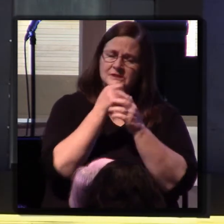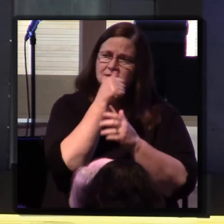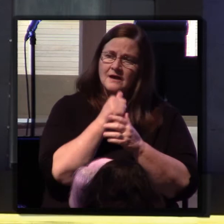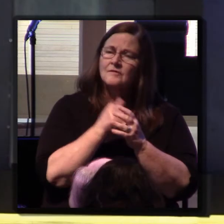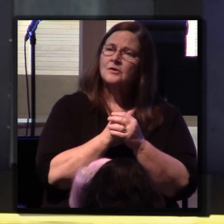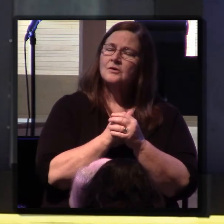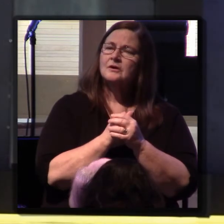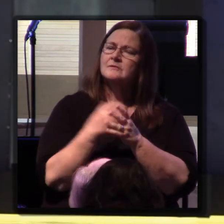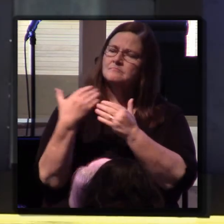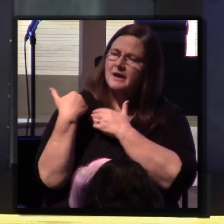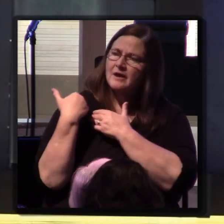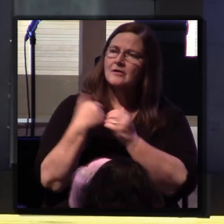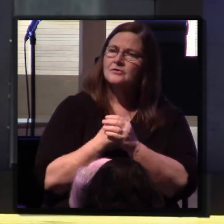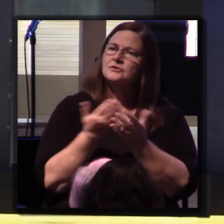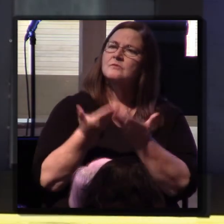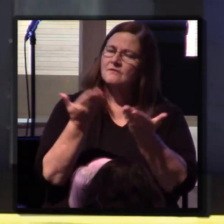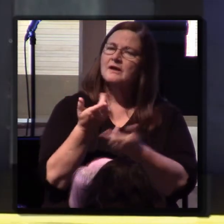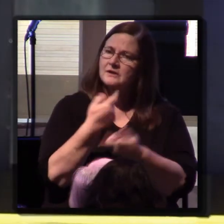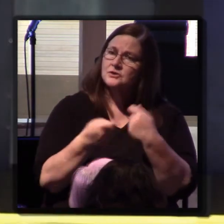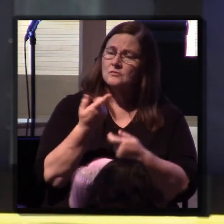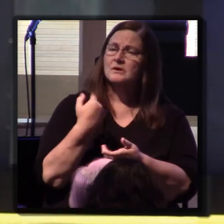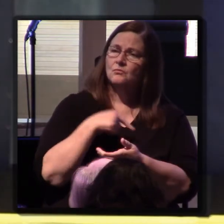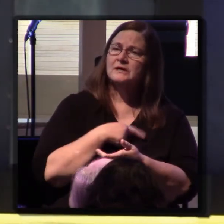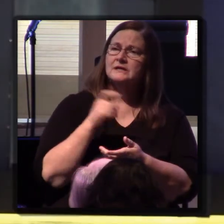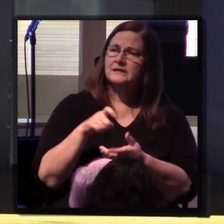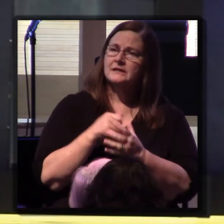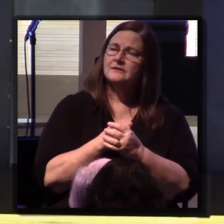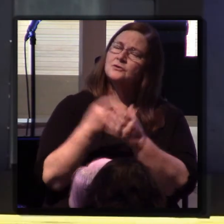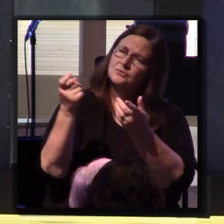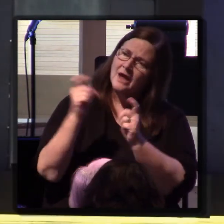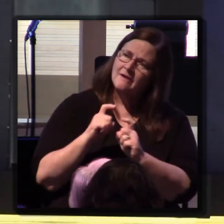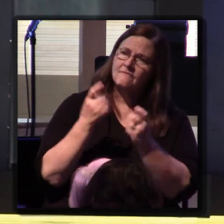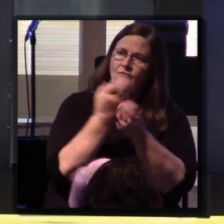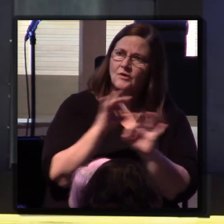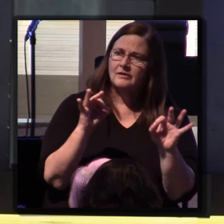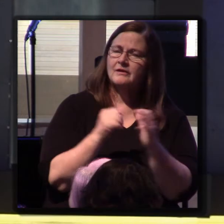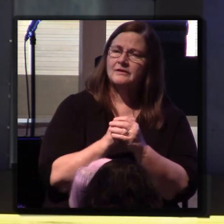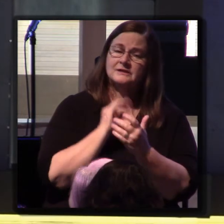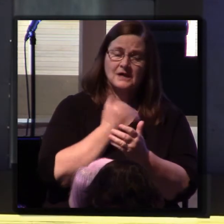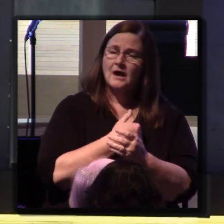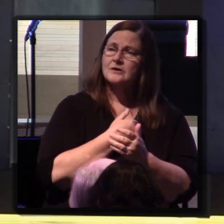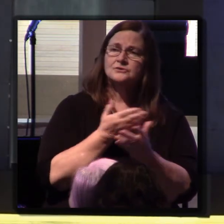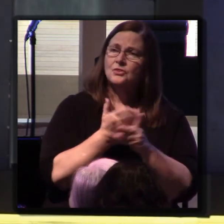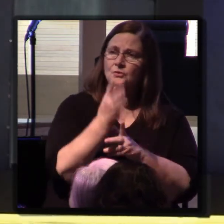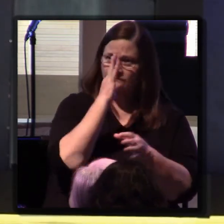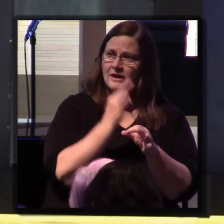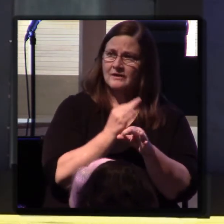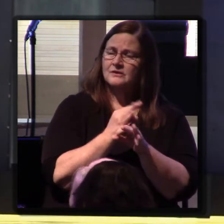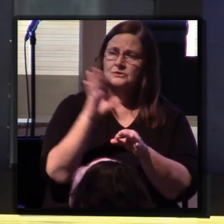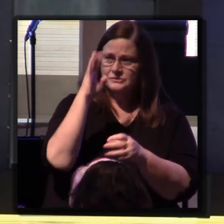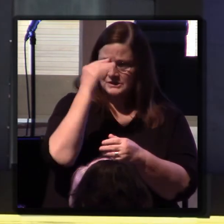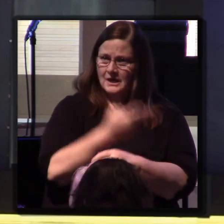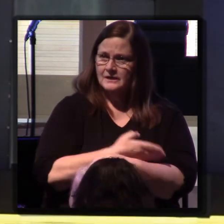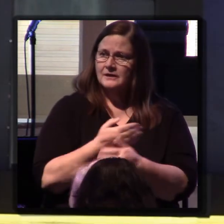what you have done for us and what you were willing to suffer and bear to provide the atonement that we need, and that you gave it